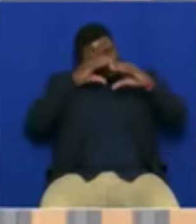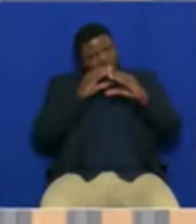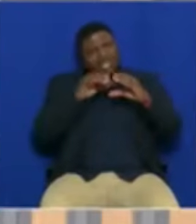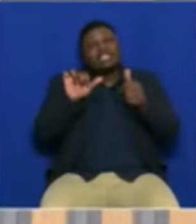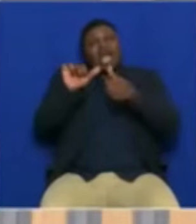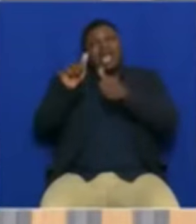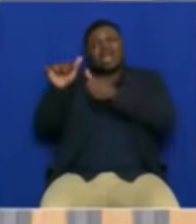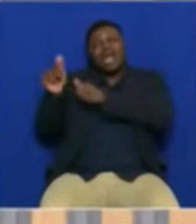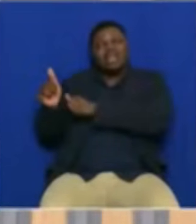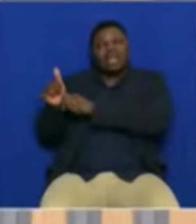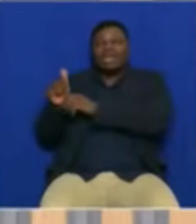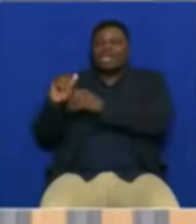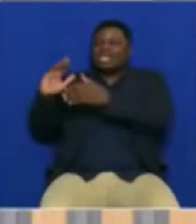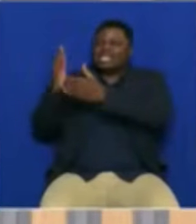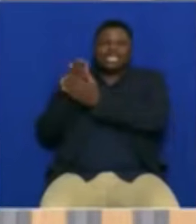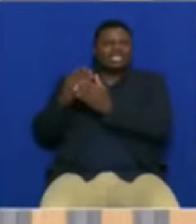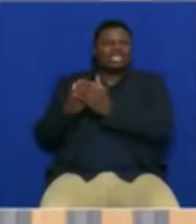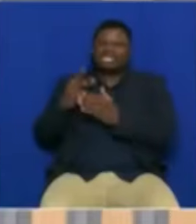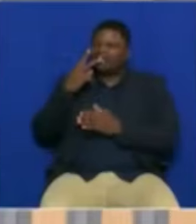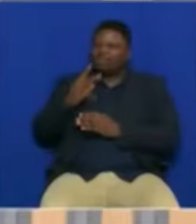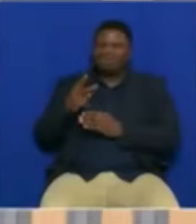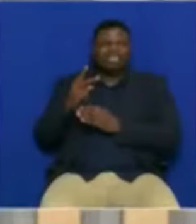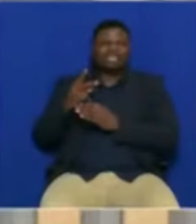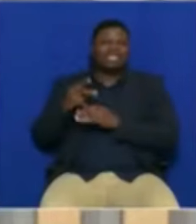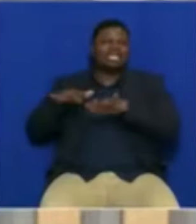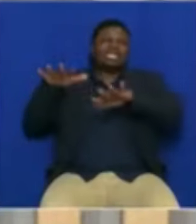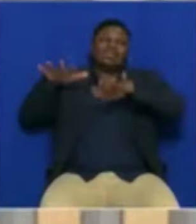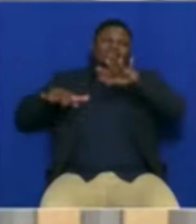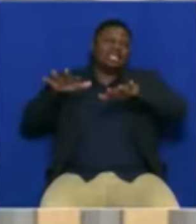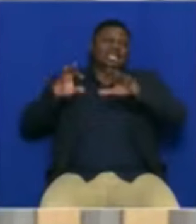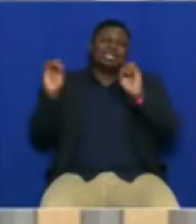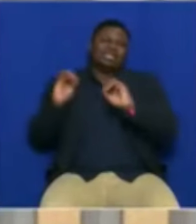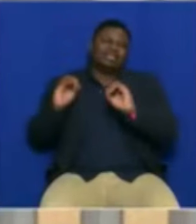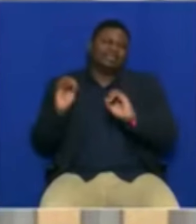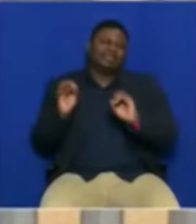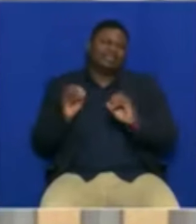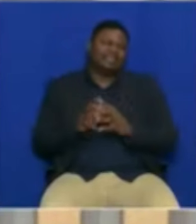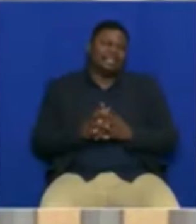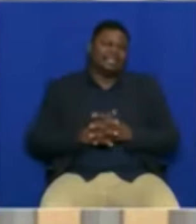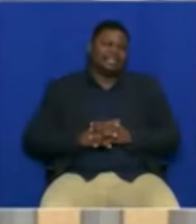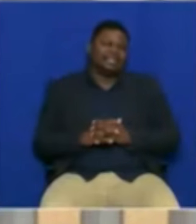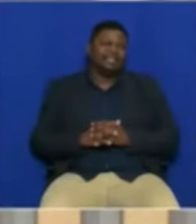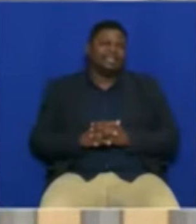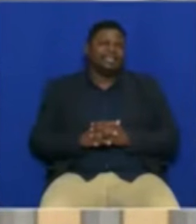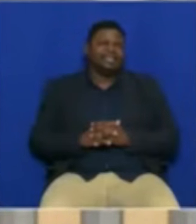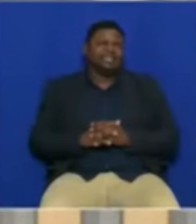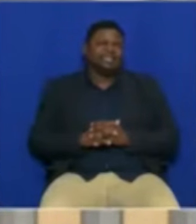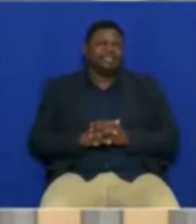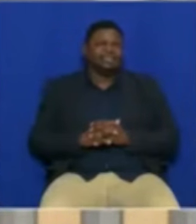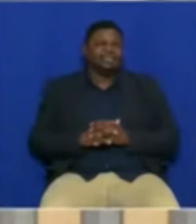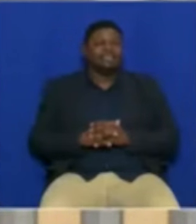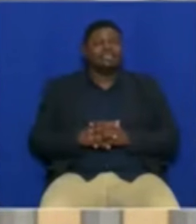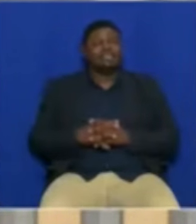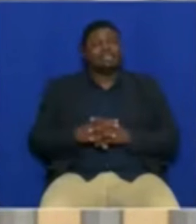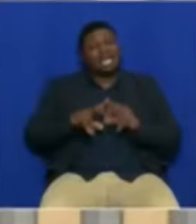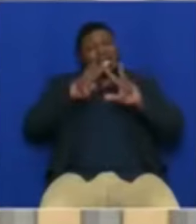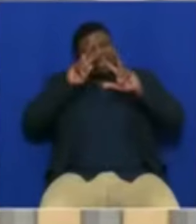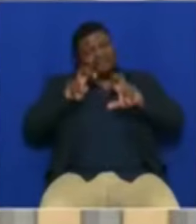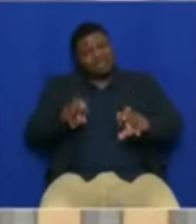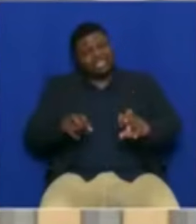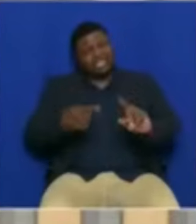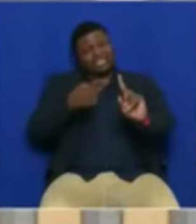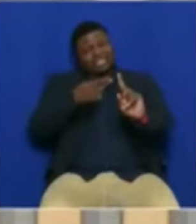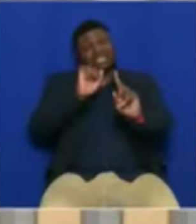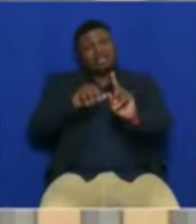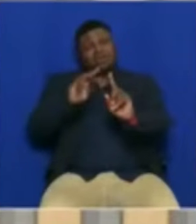So, like I said, there's the investigations of Mrs. Mokwele, and there are other